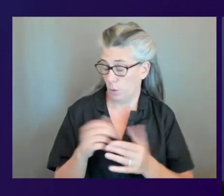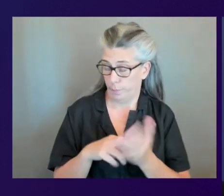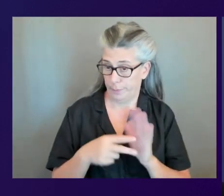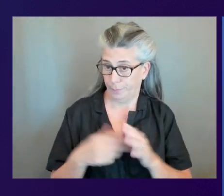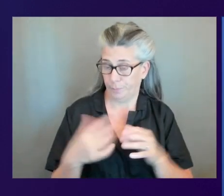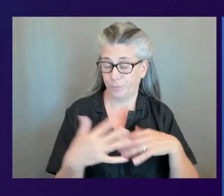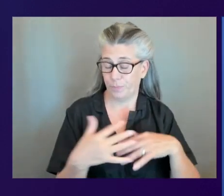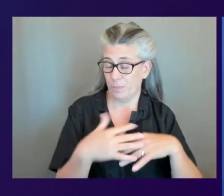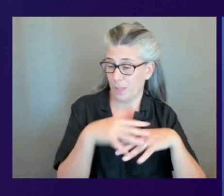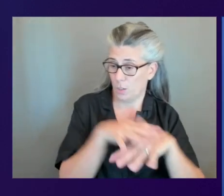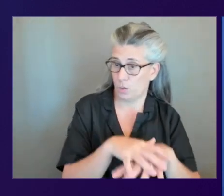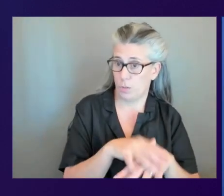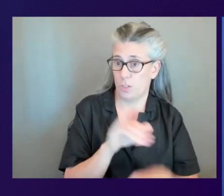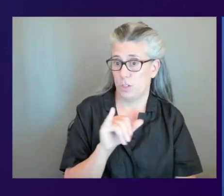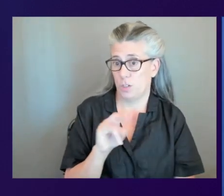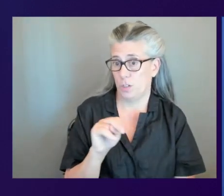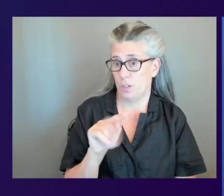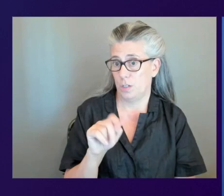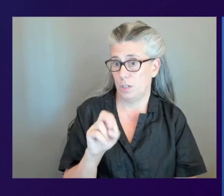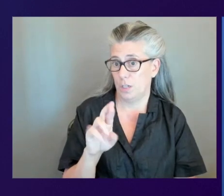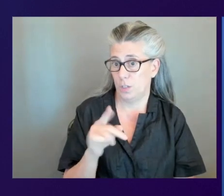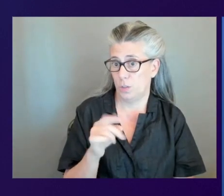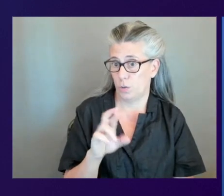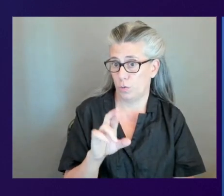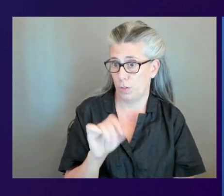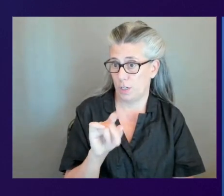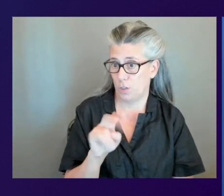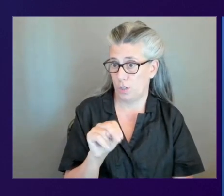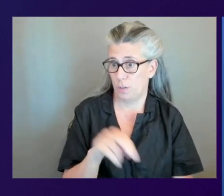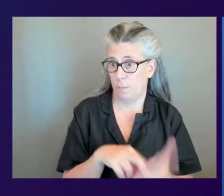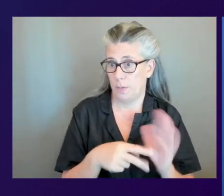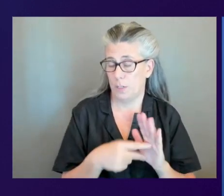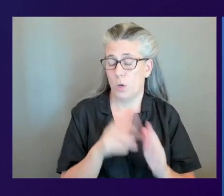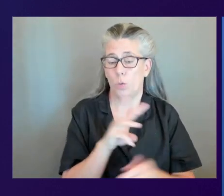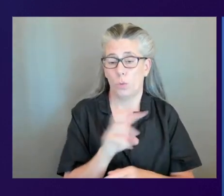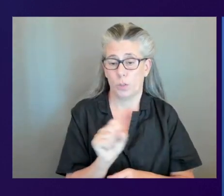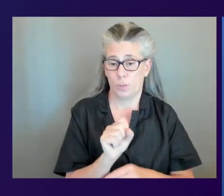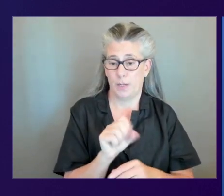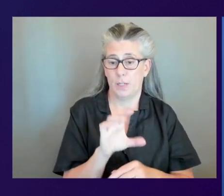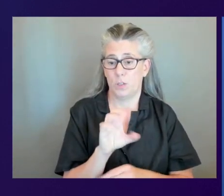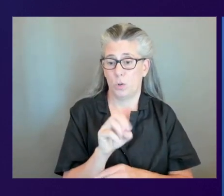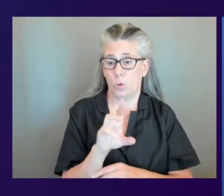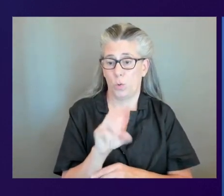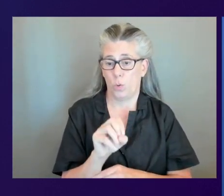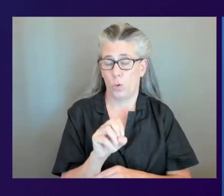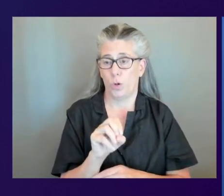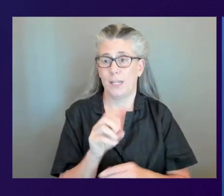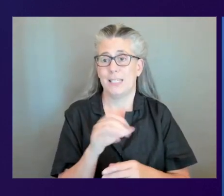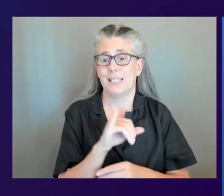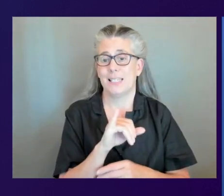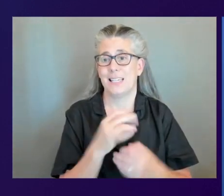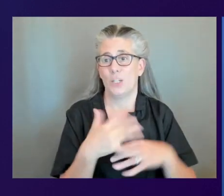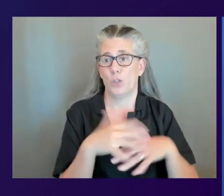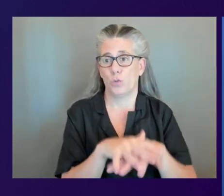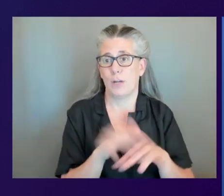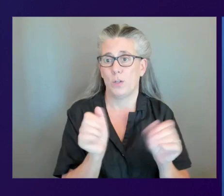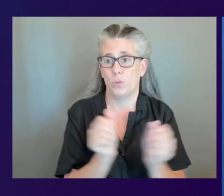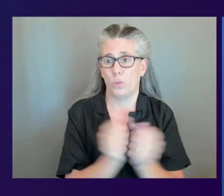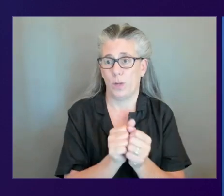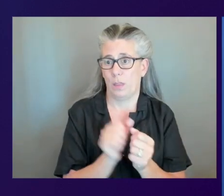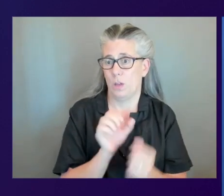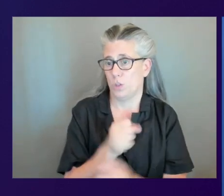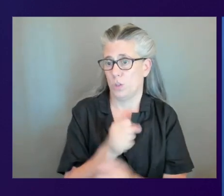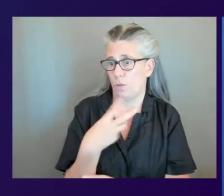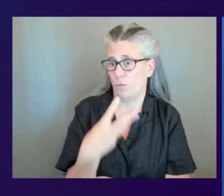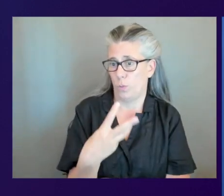Workspaces. someone offering software, right? Workspaces Core is integrated with these with a four software companies. offering Yes, from one of